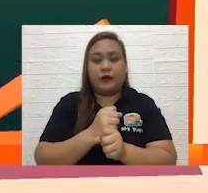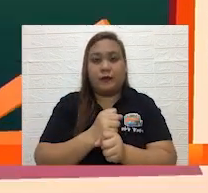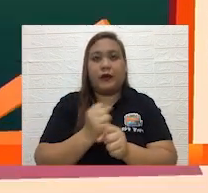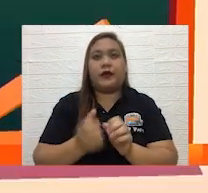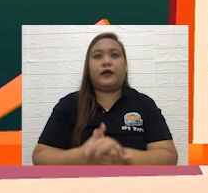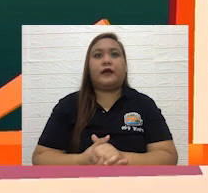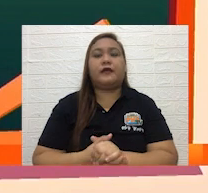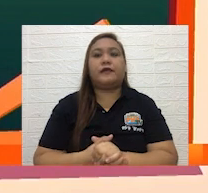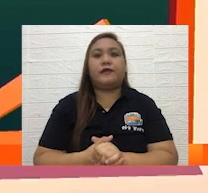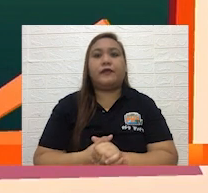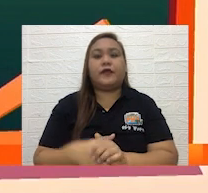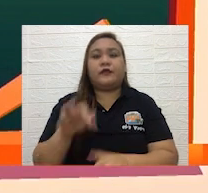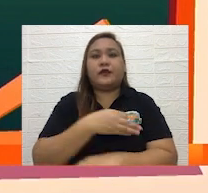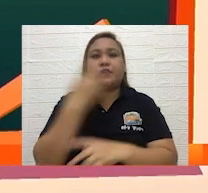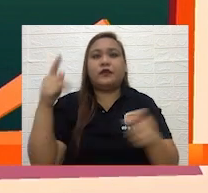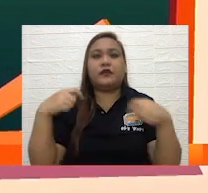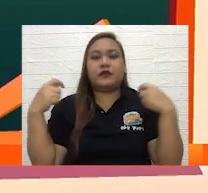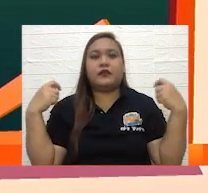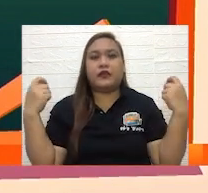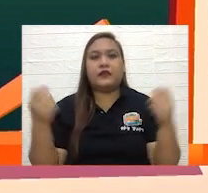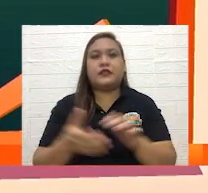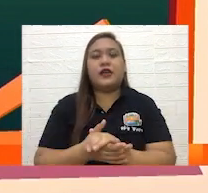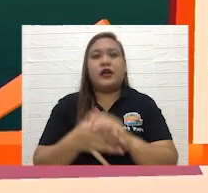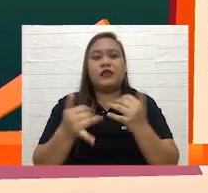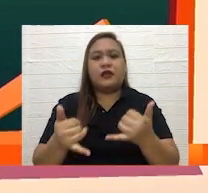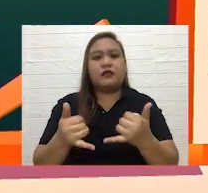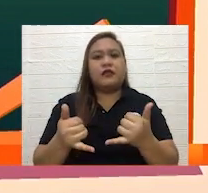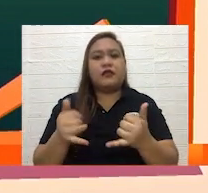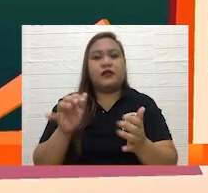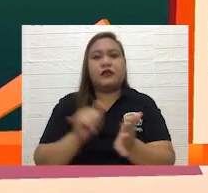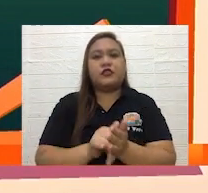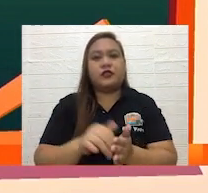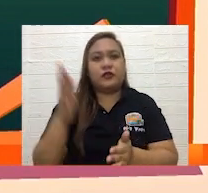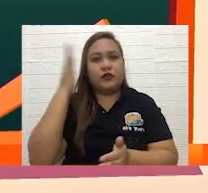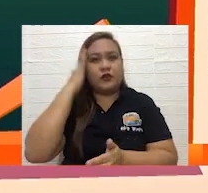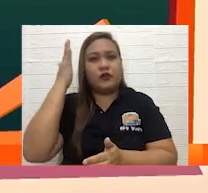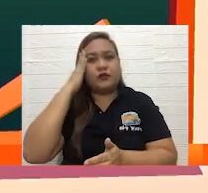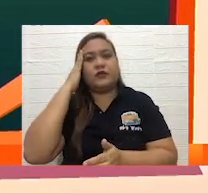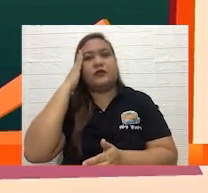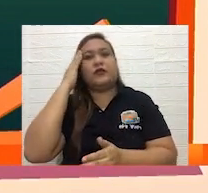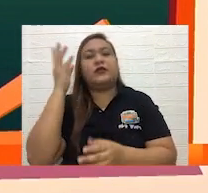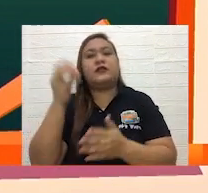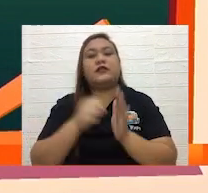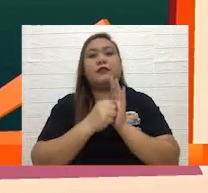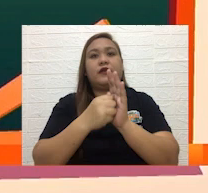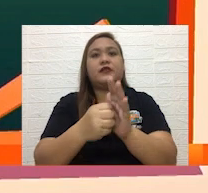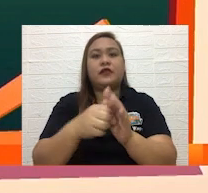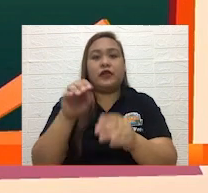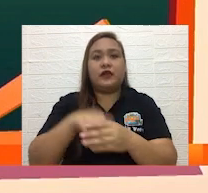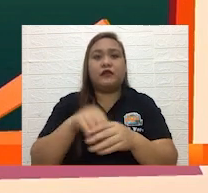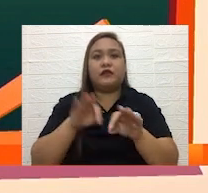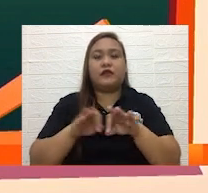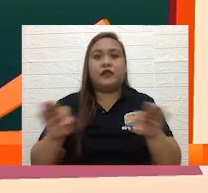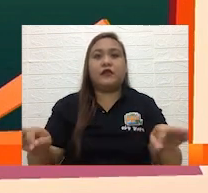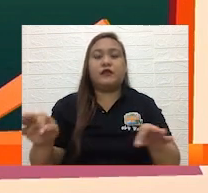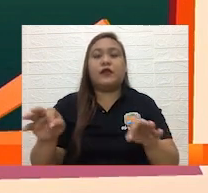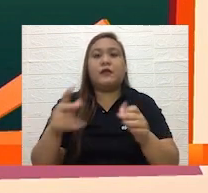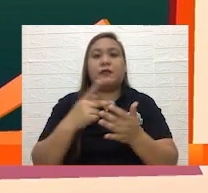Fernandino teens, now that you know some of the symbols used in floor planning, let us look at a floor